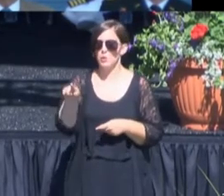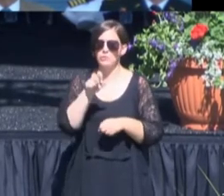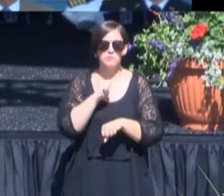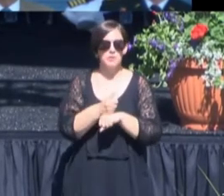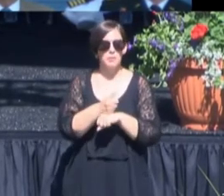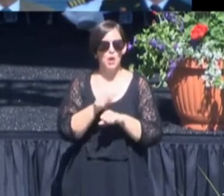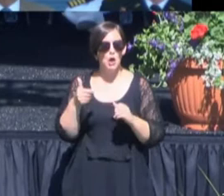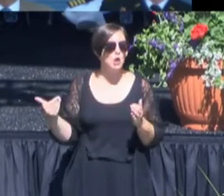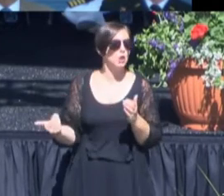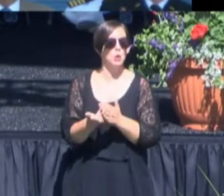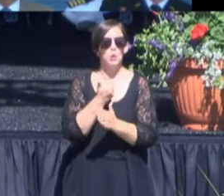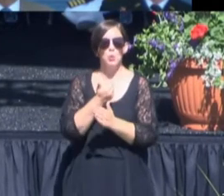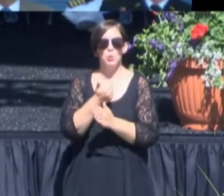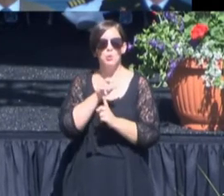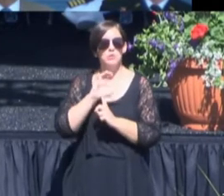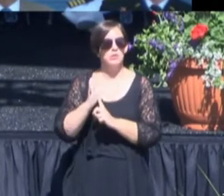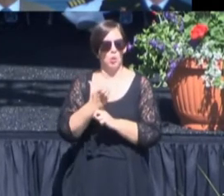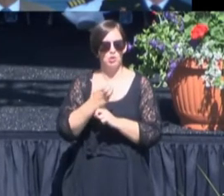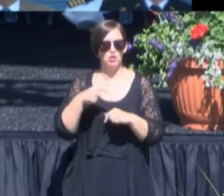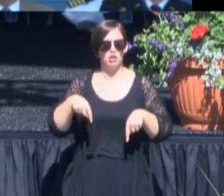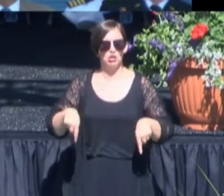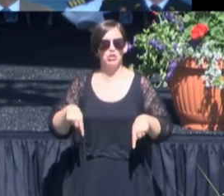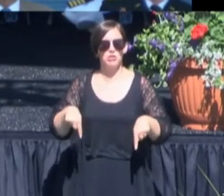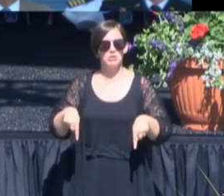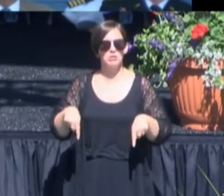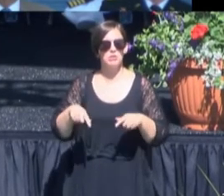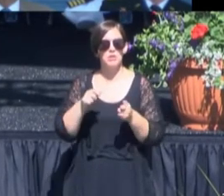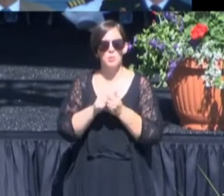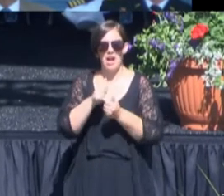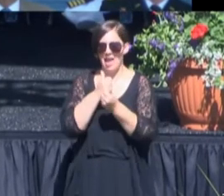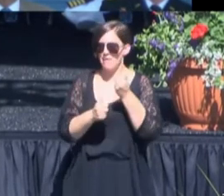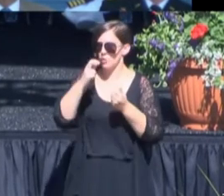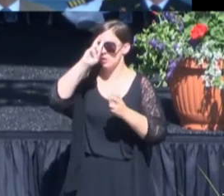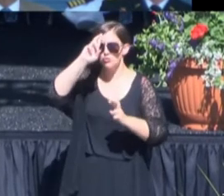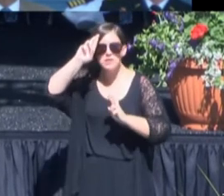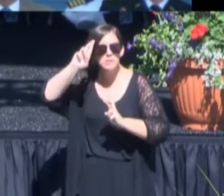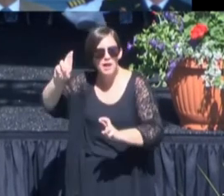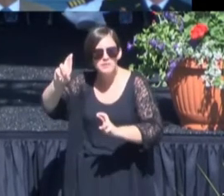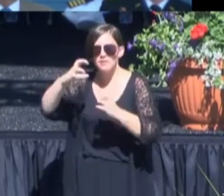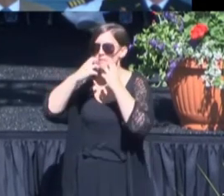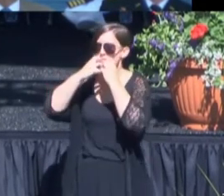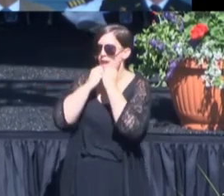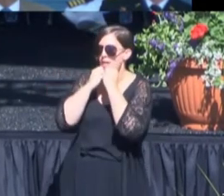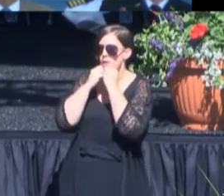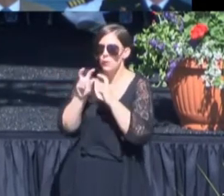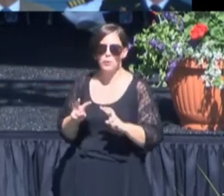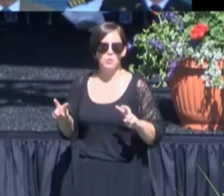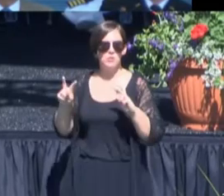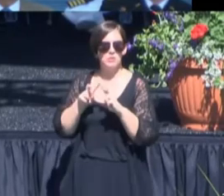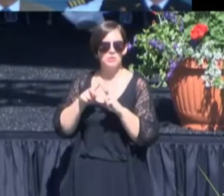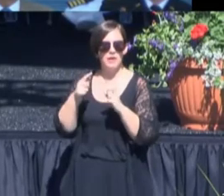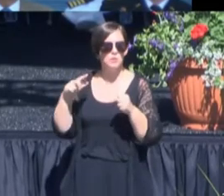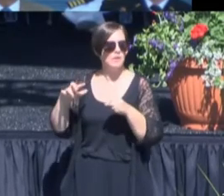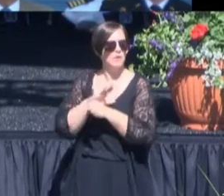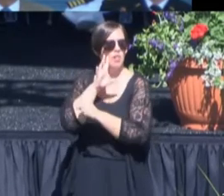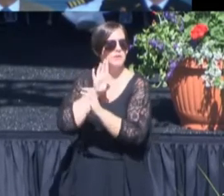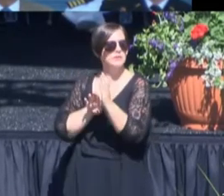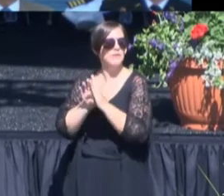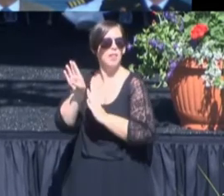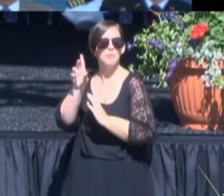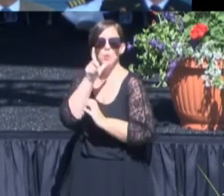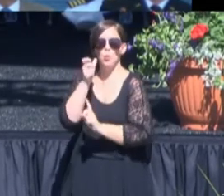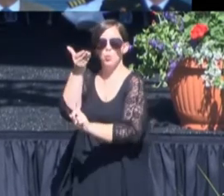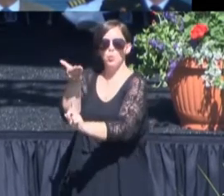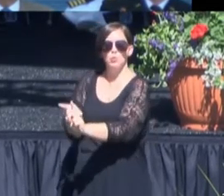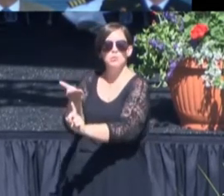campus culture, BKP, where every midshipman is respected, valued, and able to fully develop their potential to serve